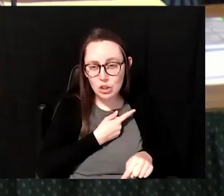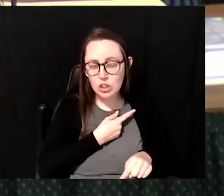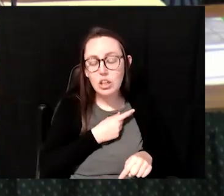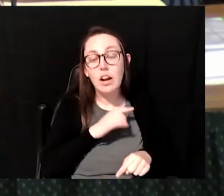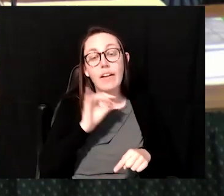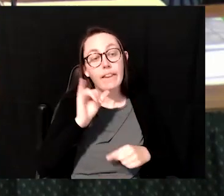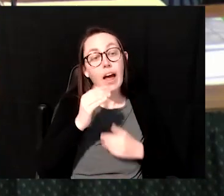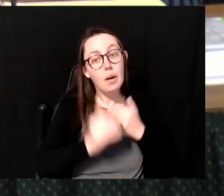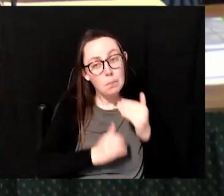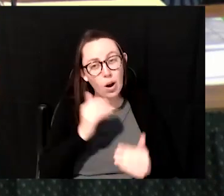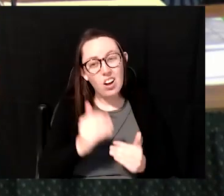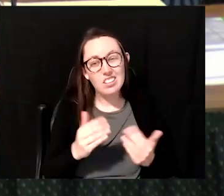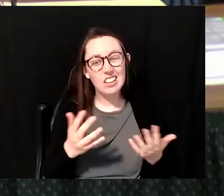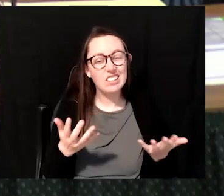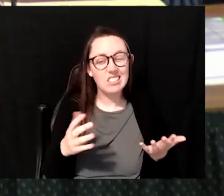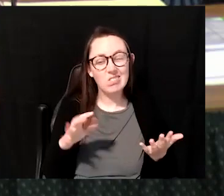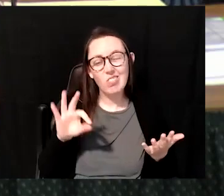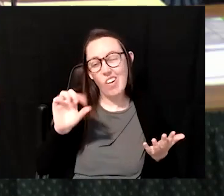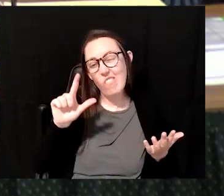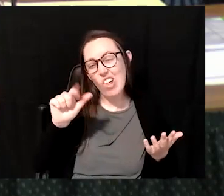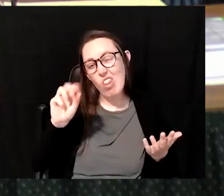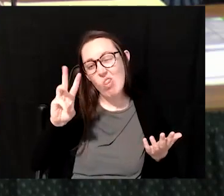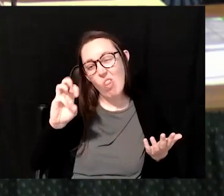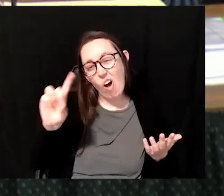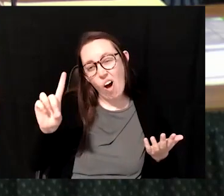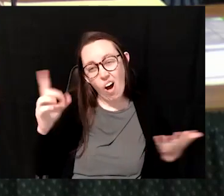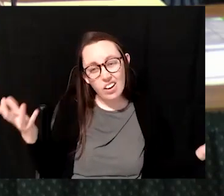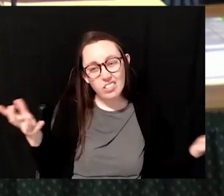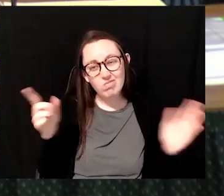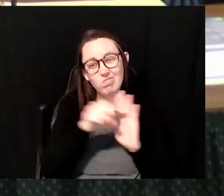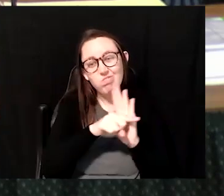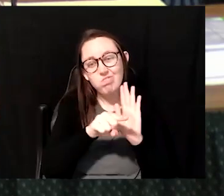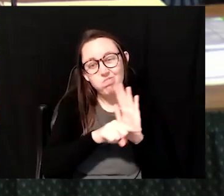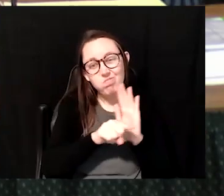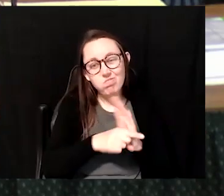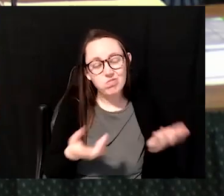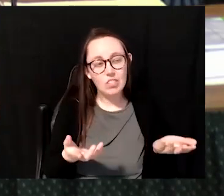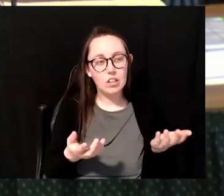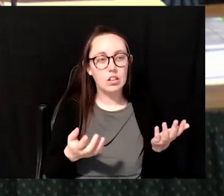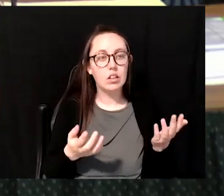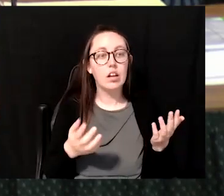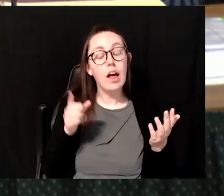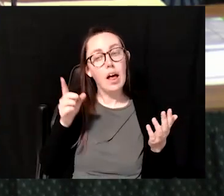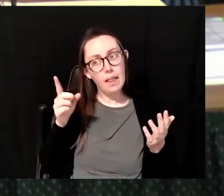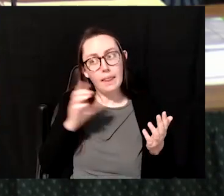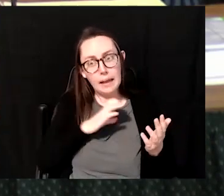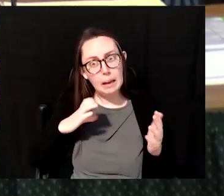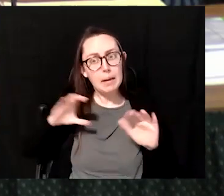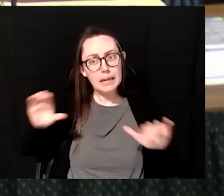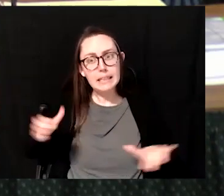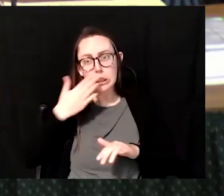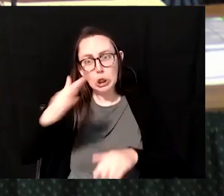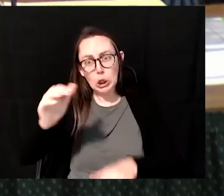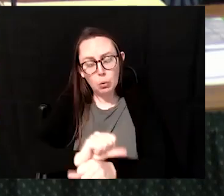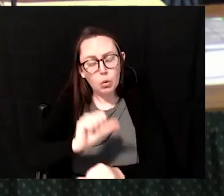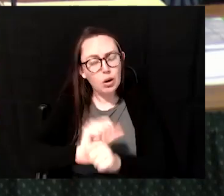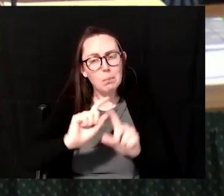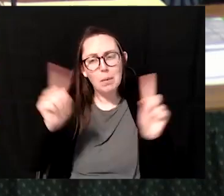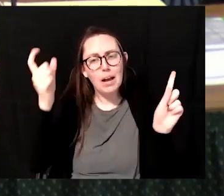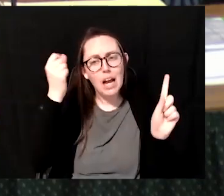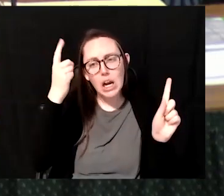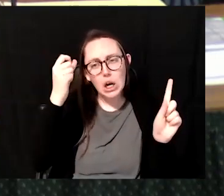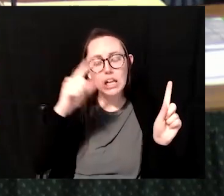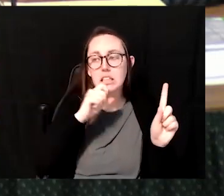work um but it's not like here are your here is your instructions going forward that was handed to the board